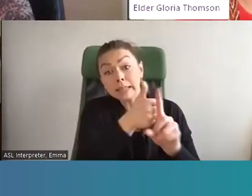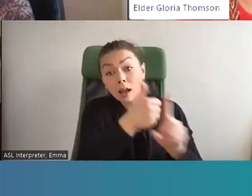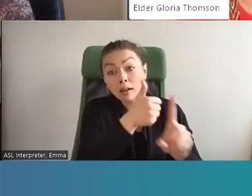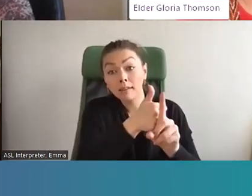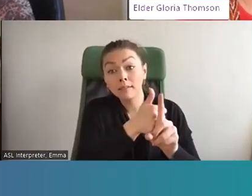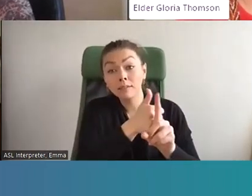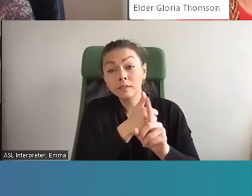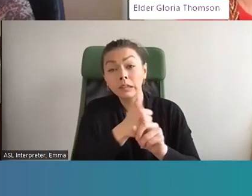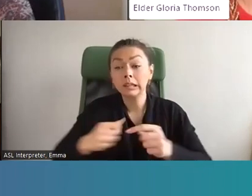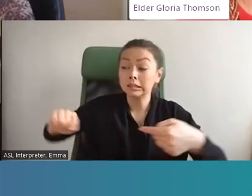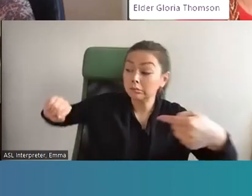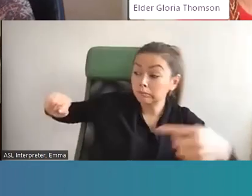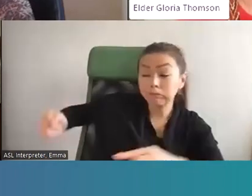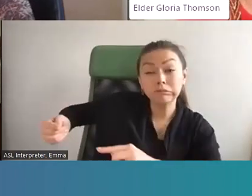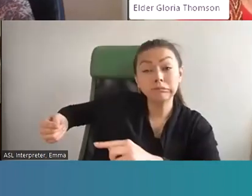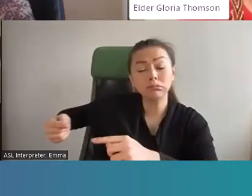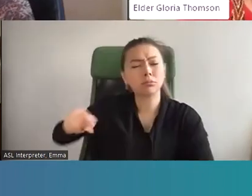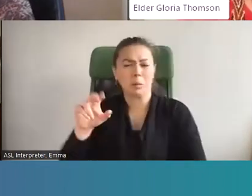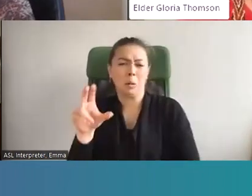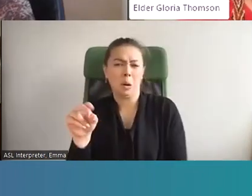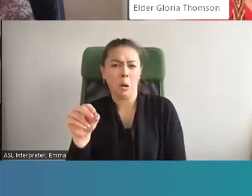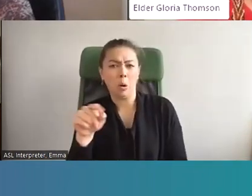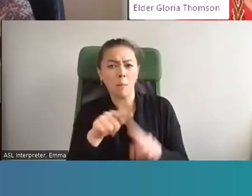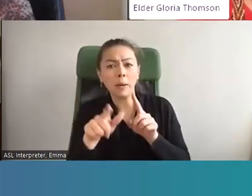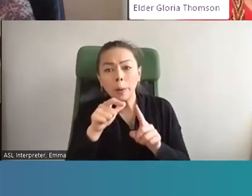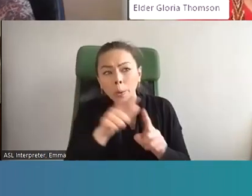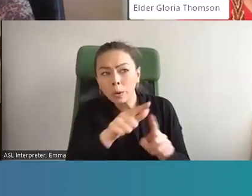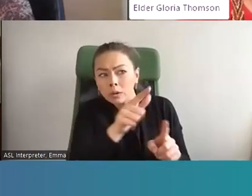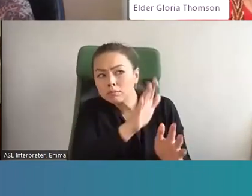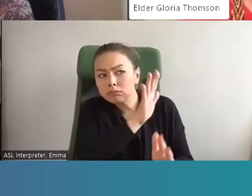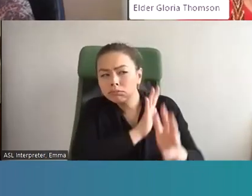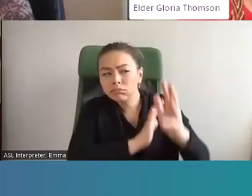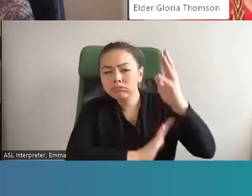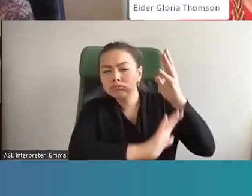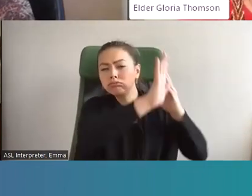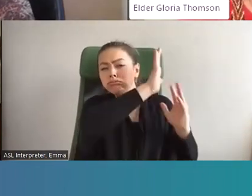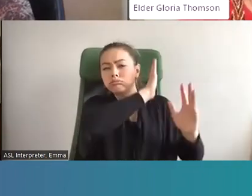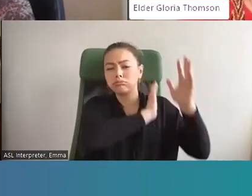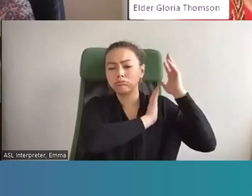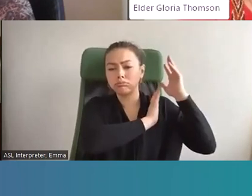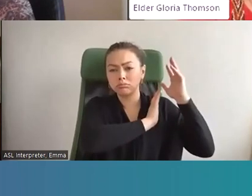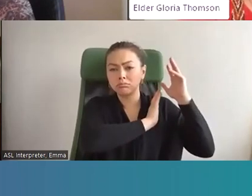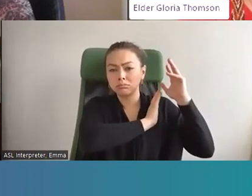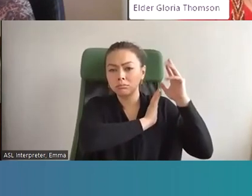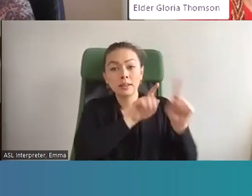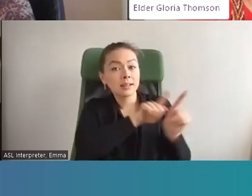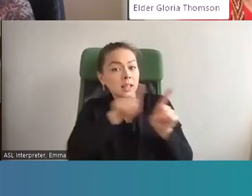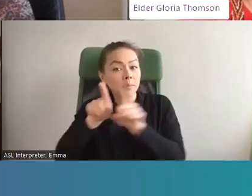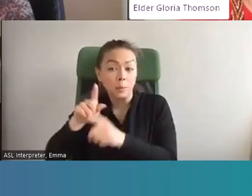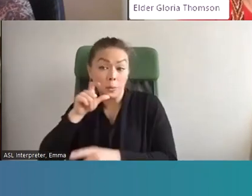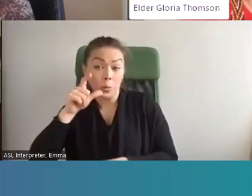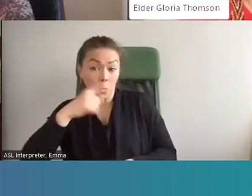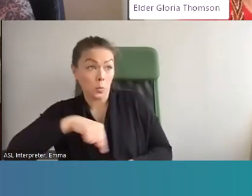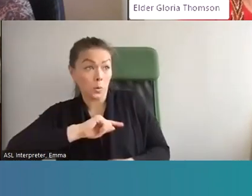our ancestors too that were hurt so terribly. So I think that we need to understand our